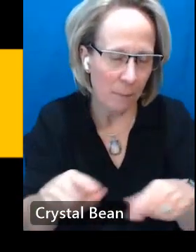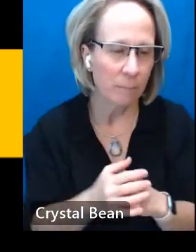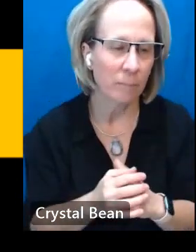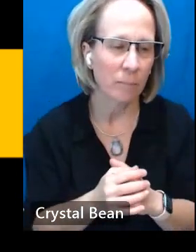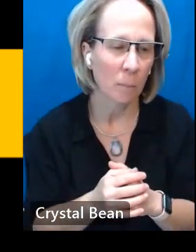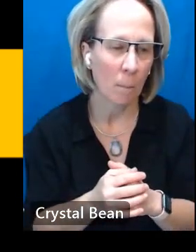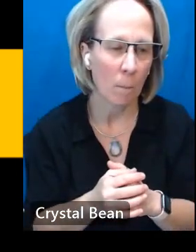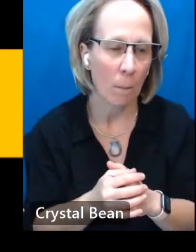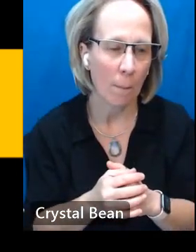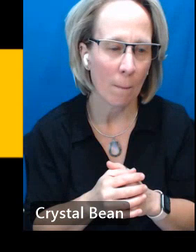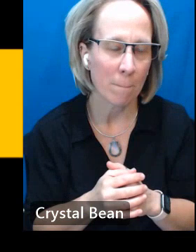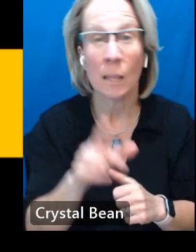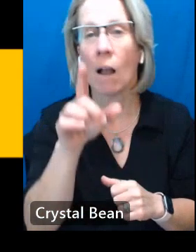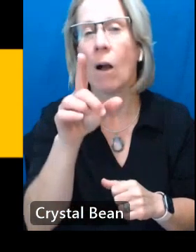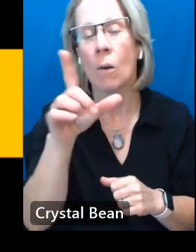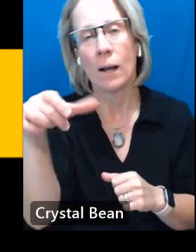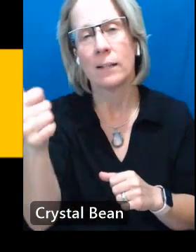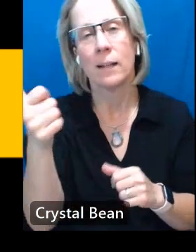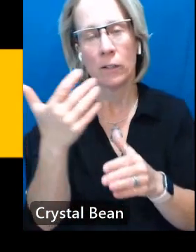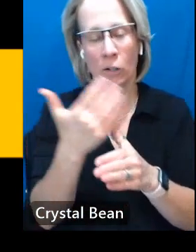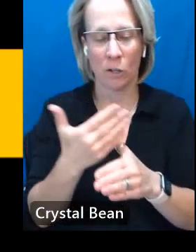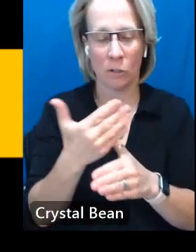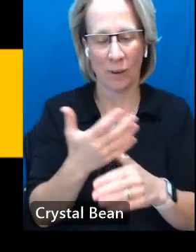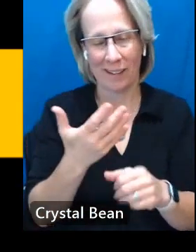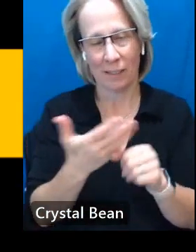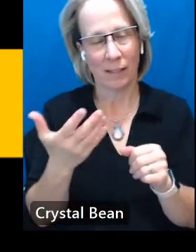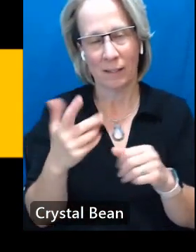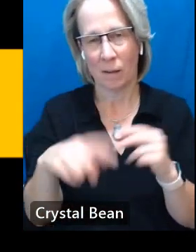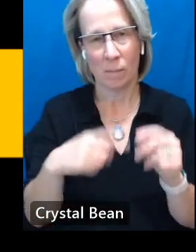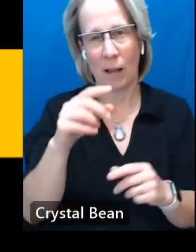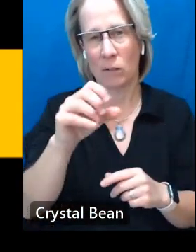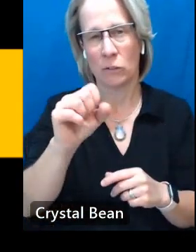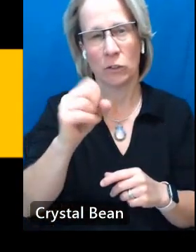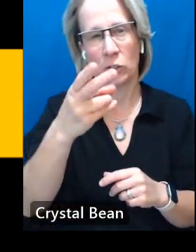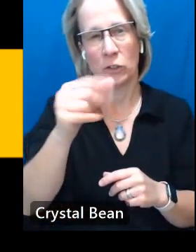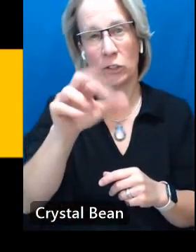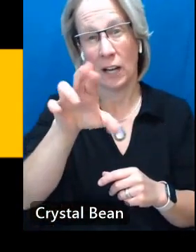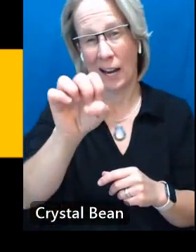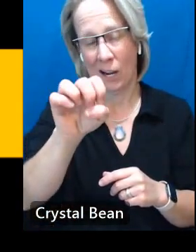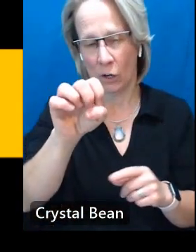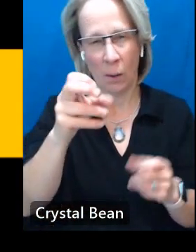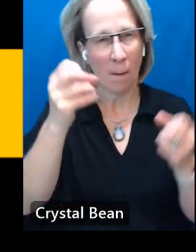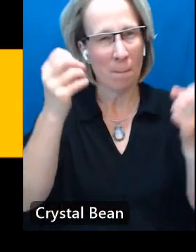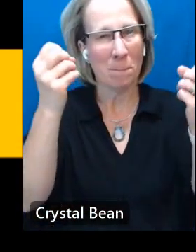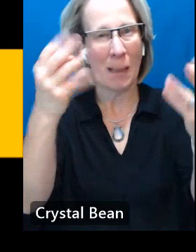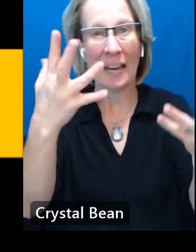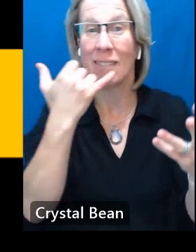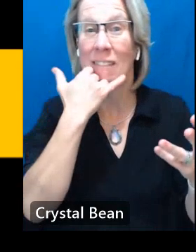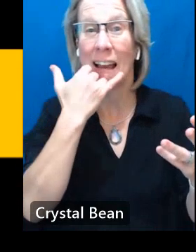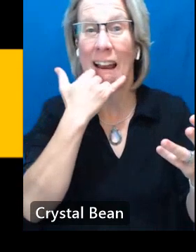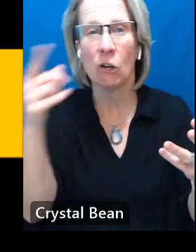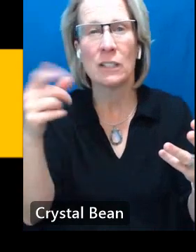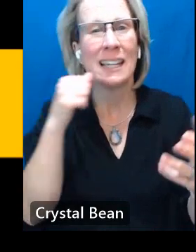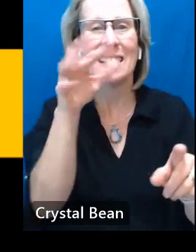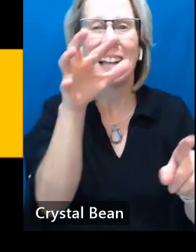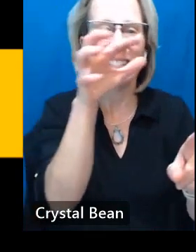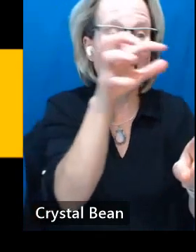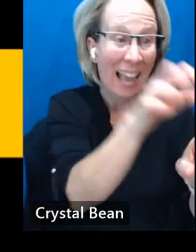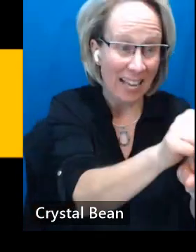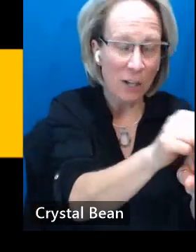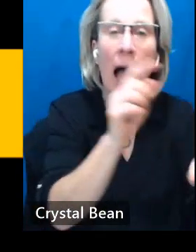Another annoying thing about Share that I talked about a little while ago is that a lot of these errors, it doesn't catch until we try to post them.